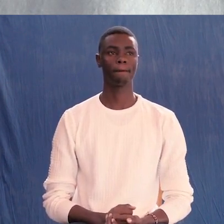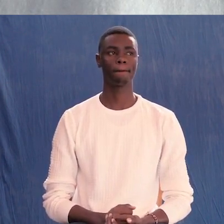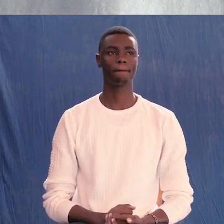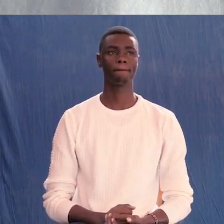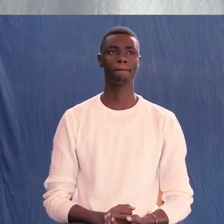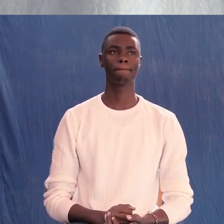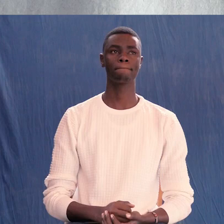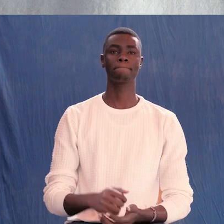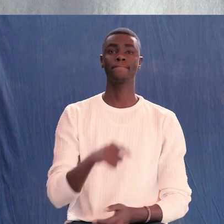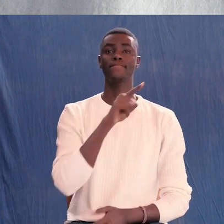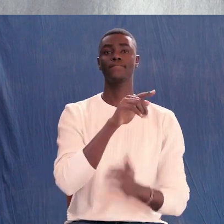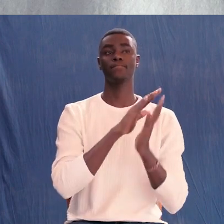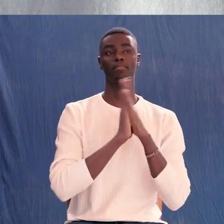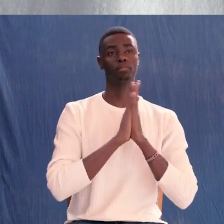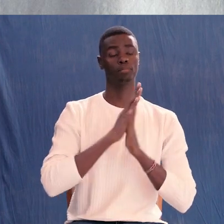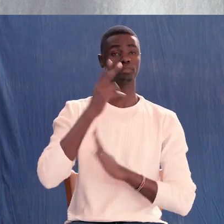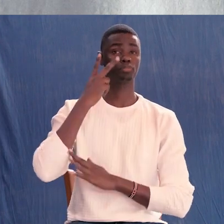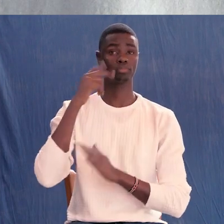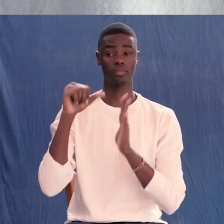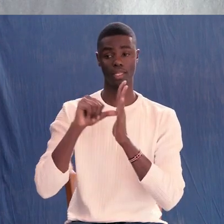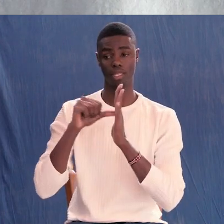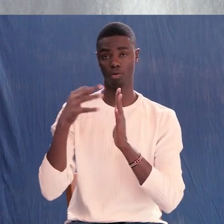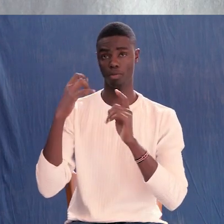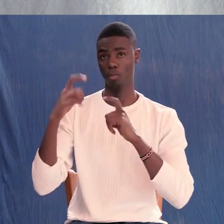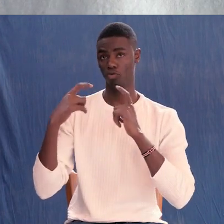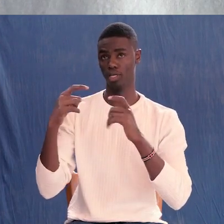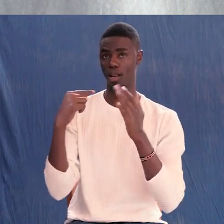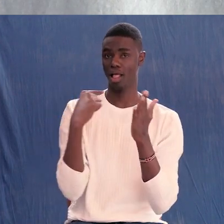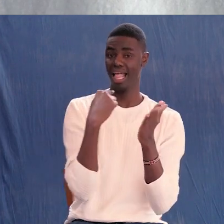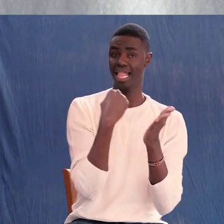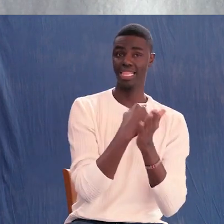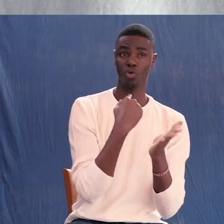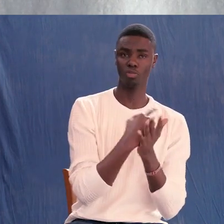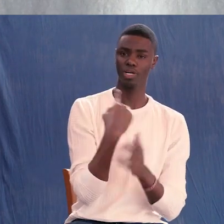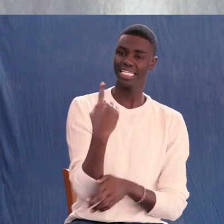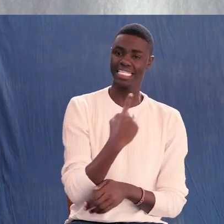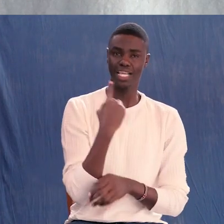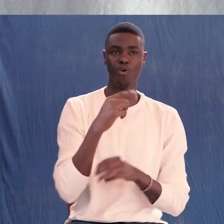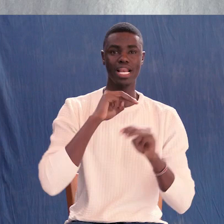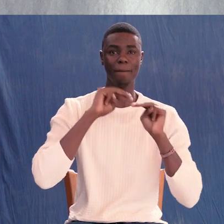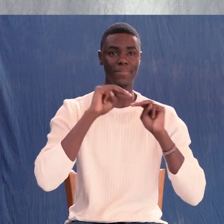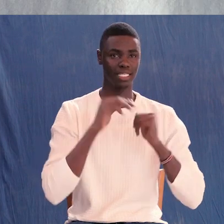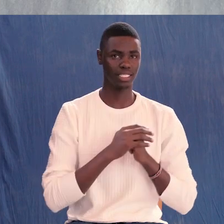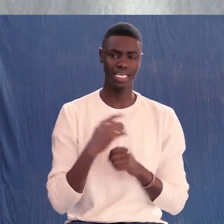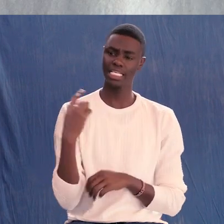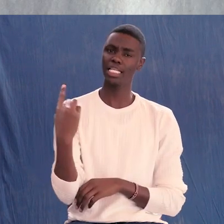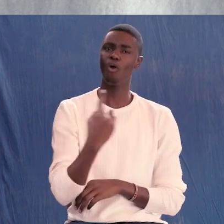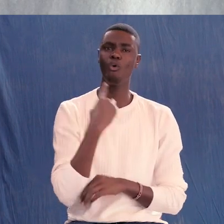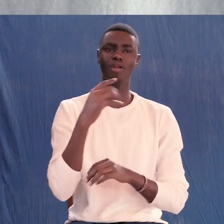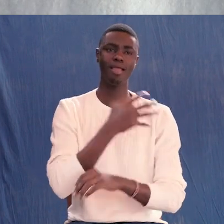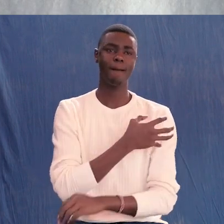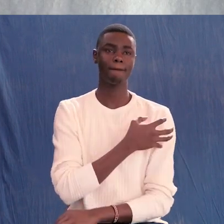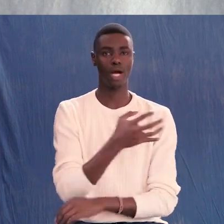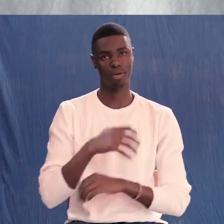And in this passage, we see the problem of sin. And the gospel is the only message. In fact, it's the only power